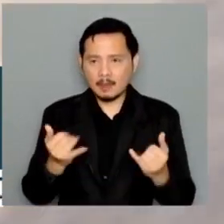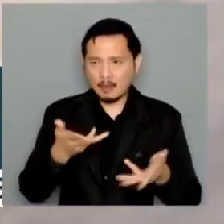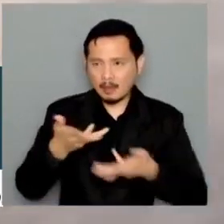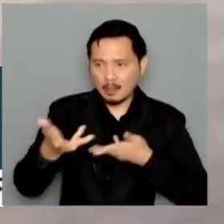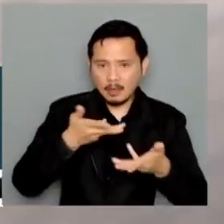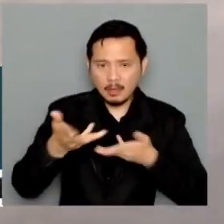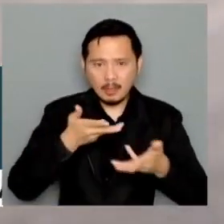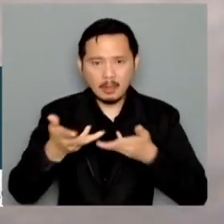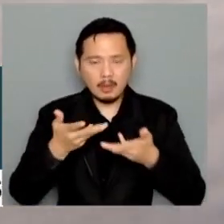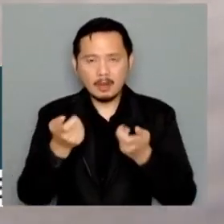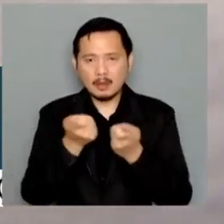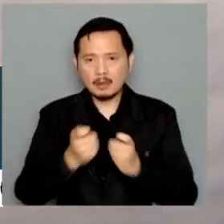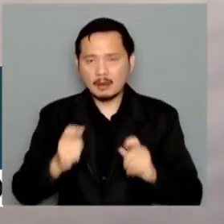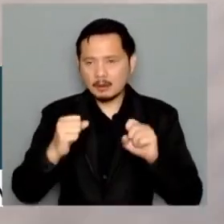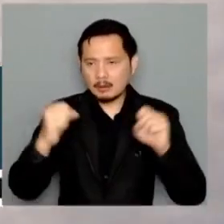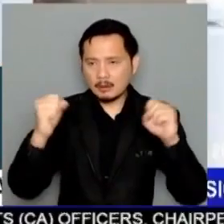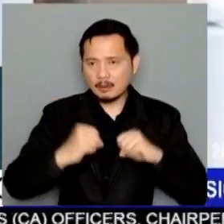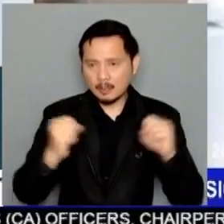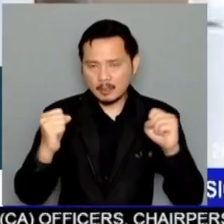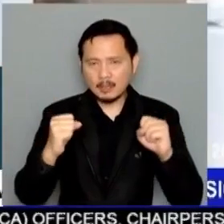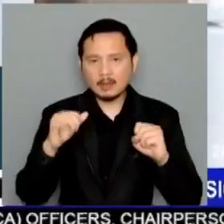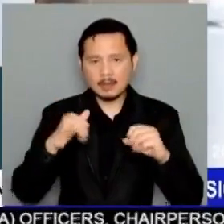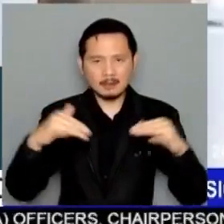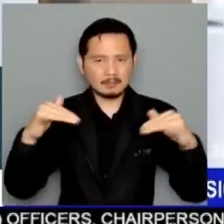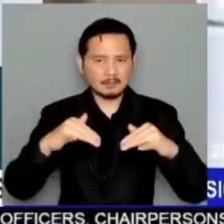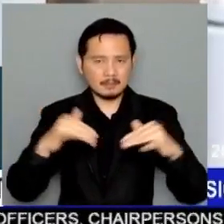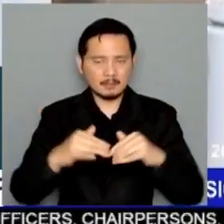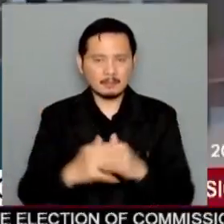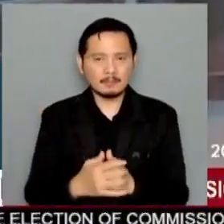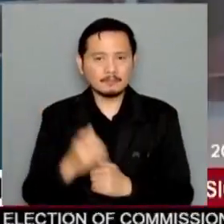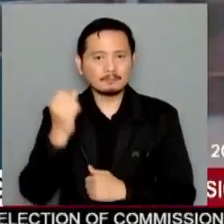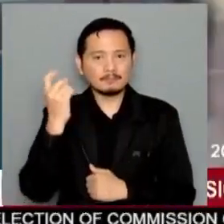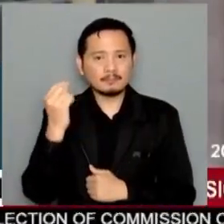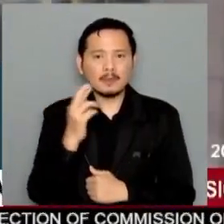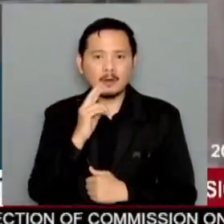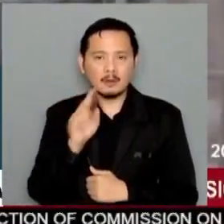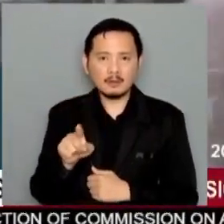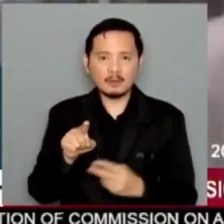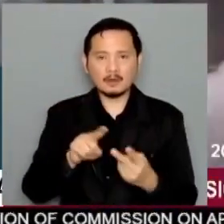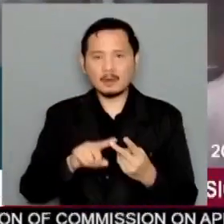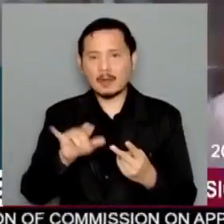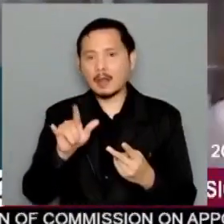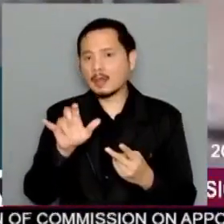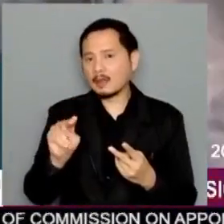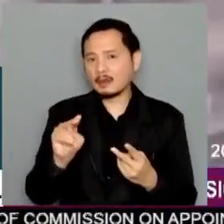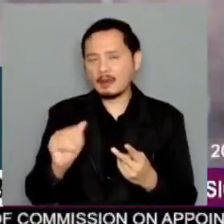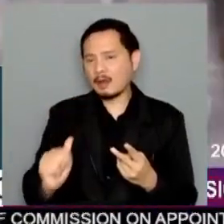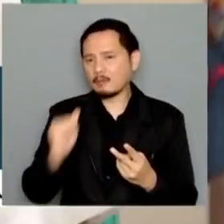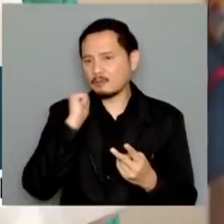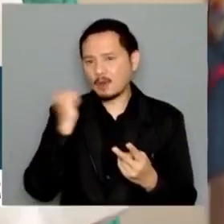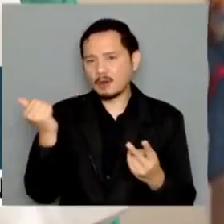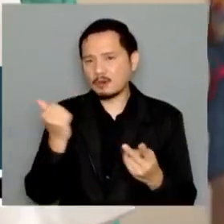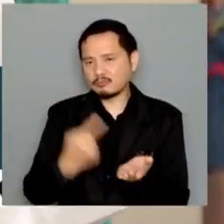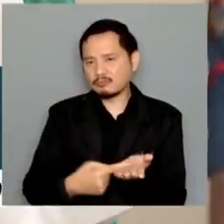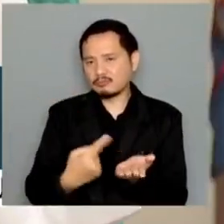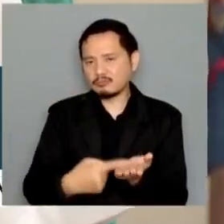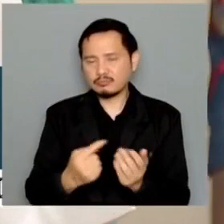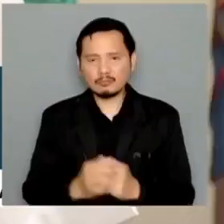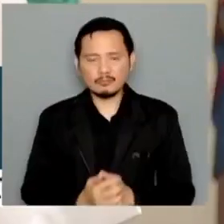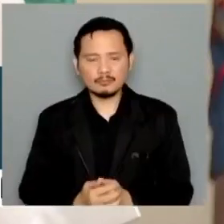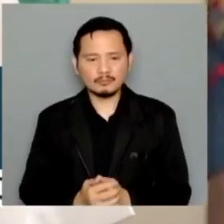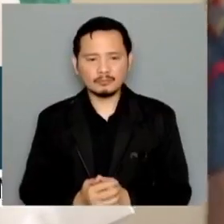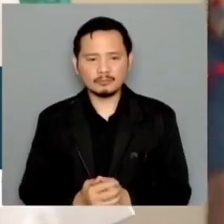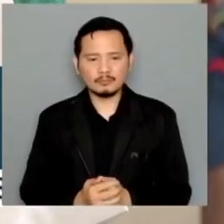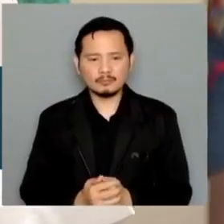minority leadership post during their caucus, but both Ontiveros and Cayetano refused to budge. The CA, the Commission